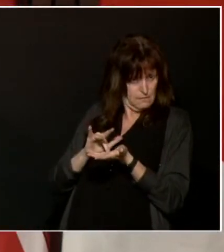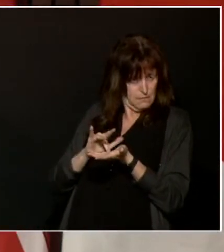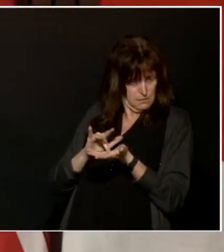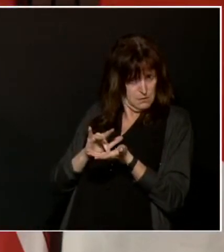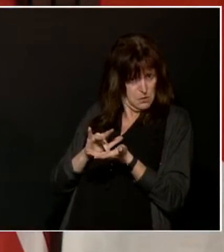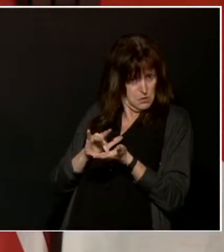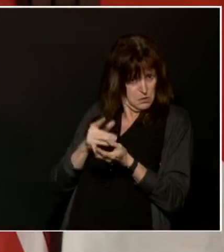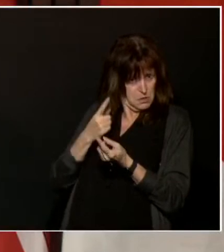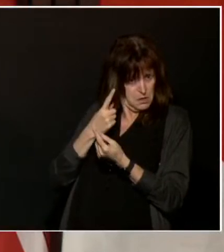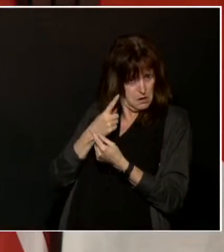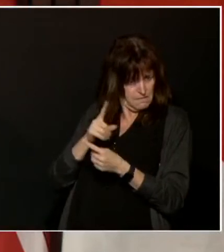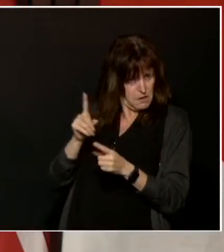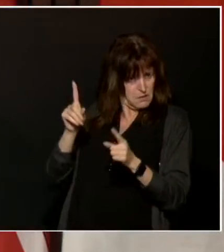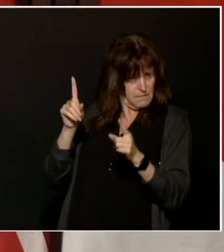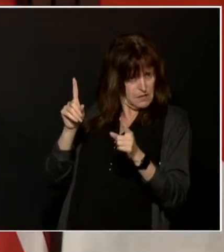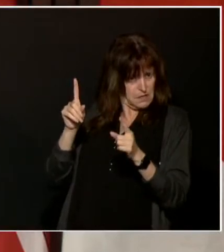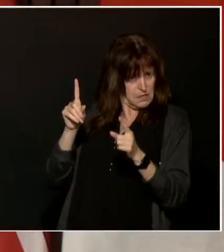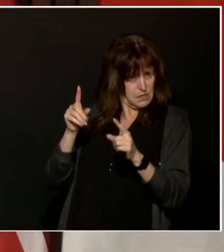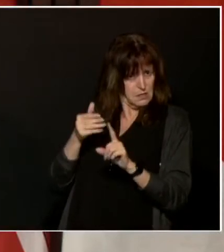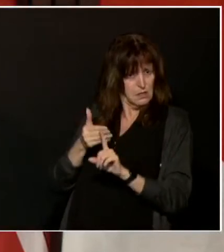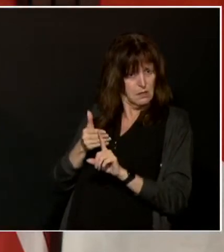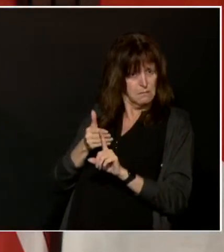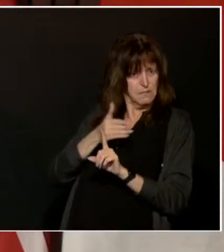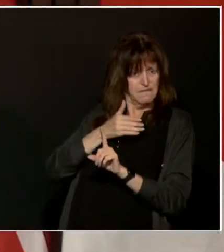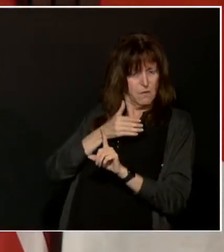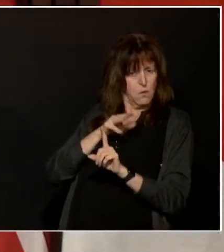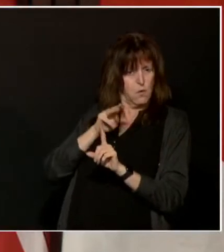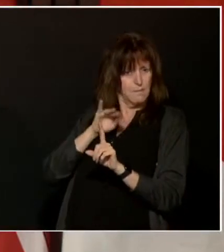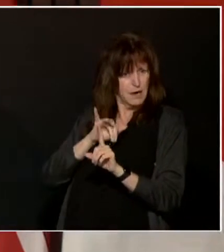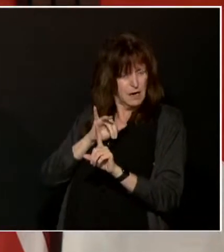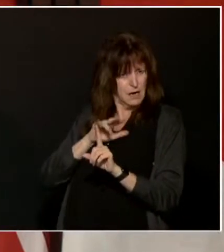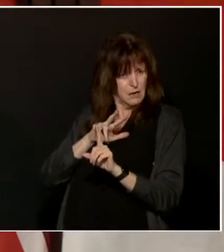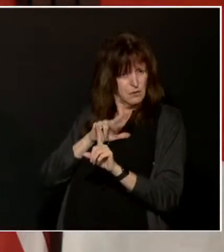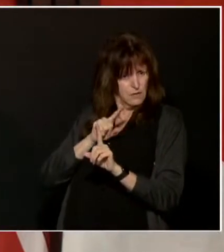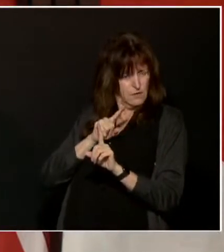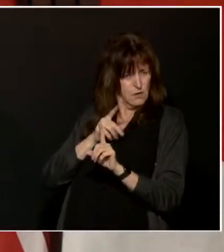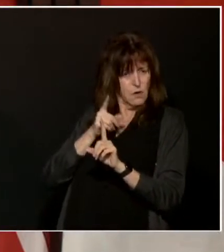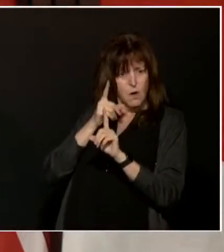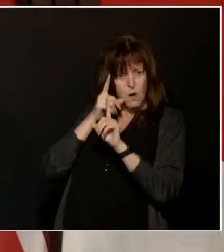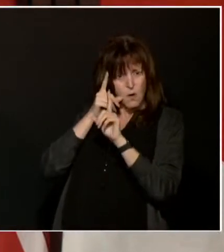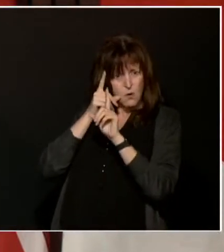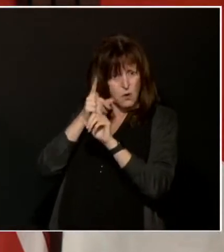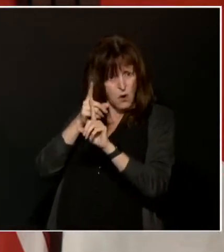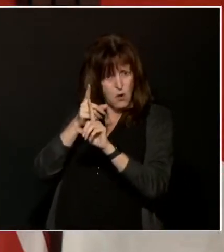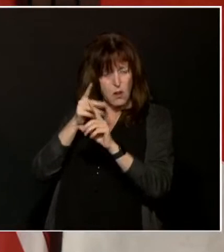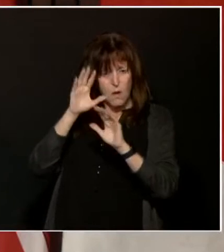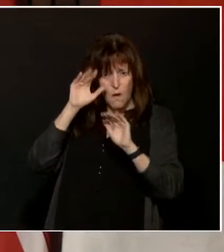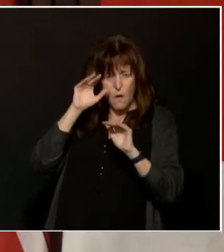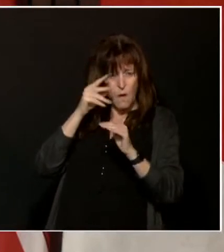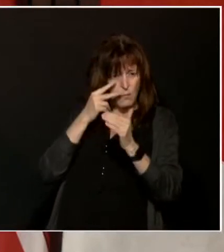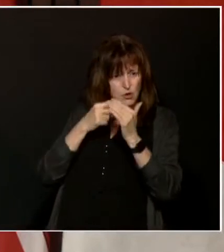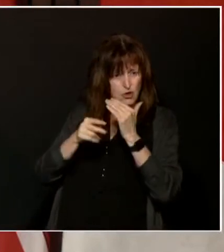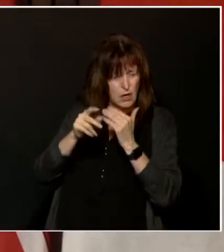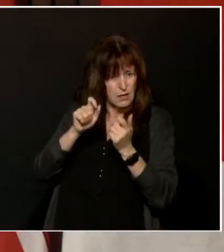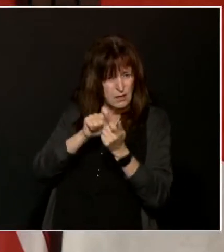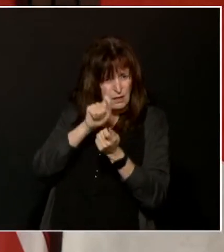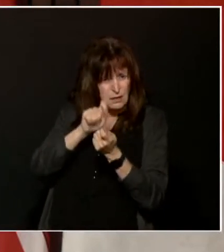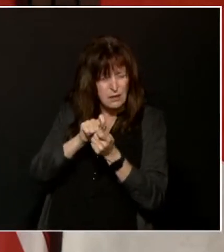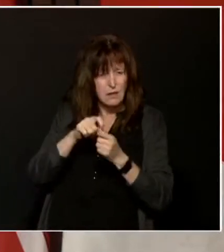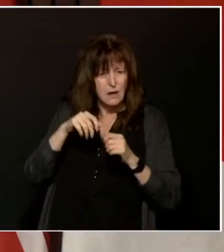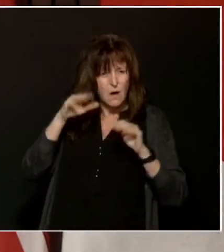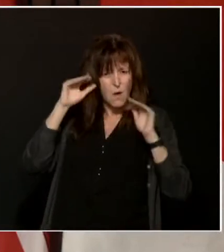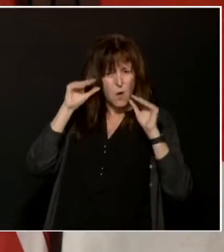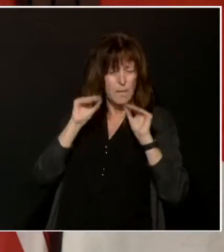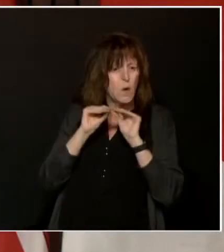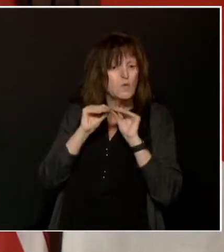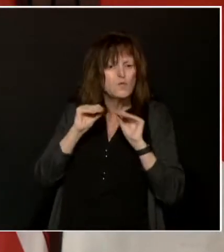frame. That's our goal. That's our hope. I can't predict. I'm hoping that we won't have any vaccine that gets